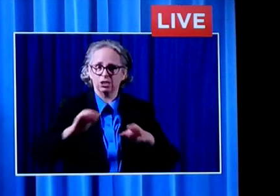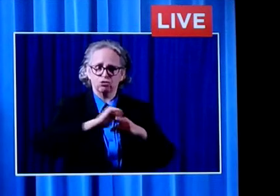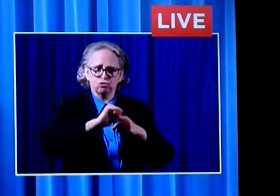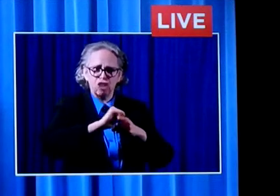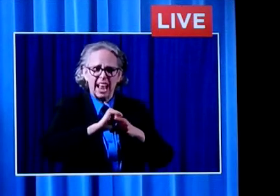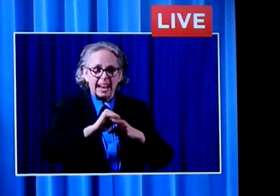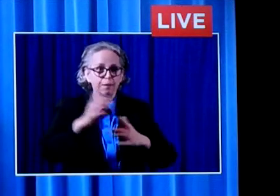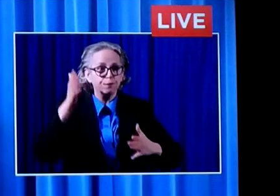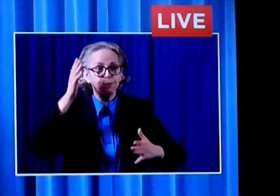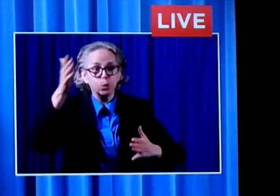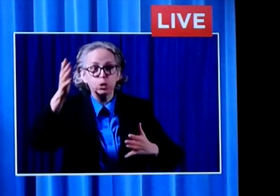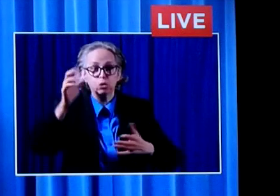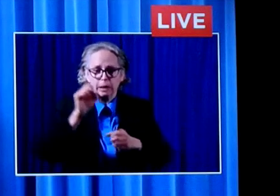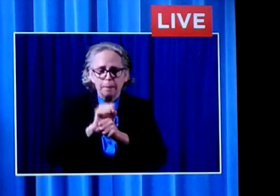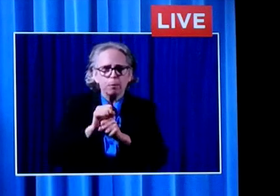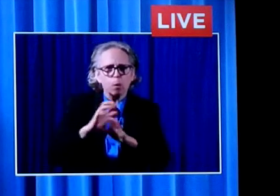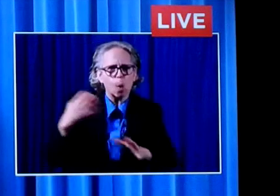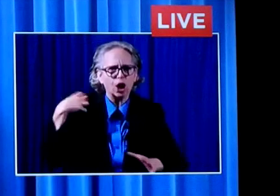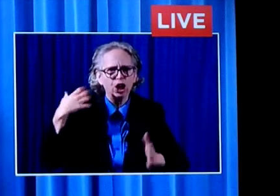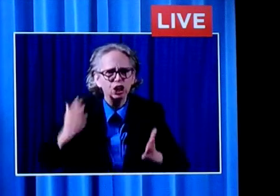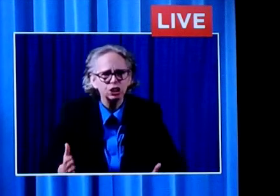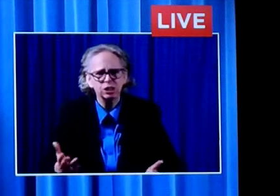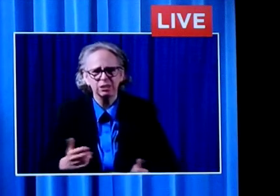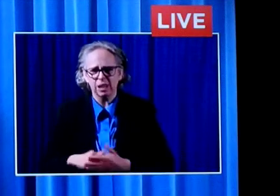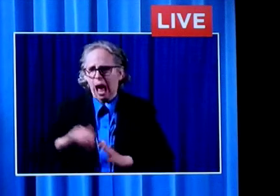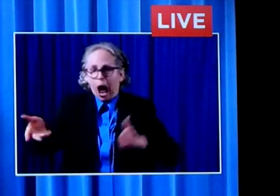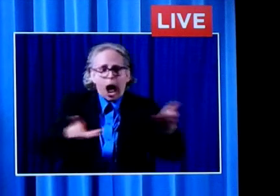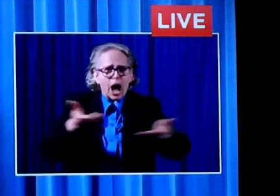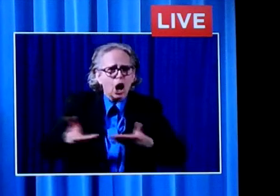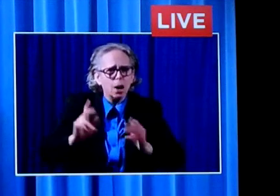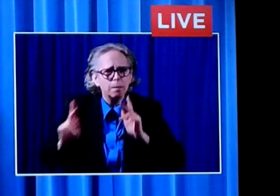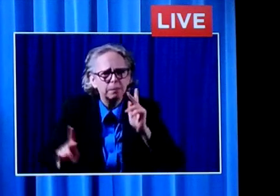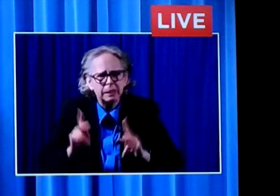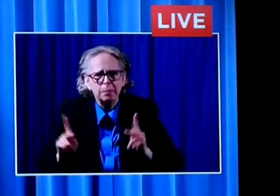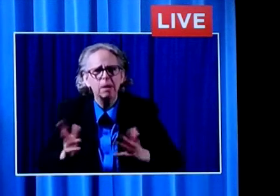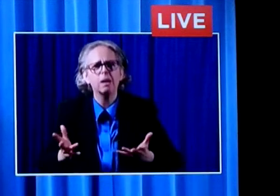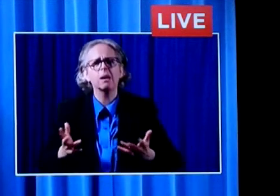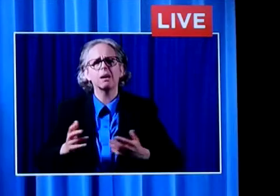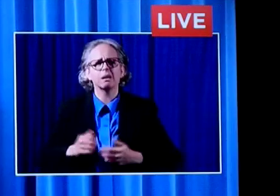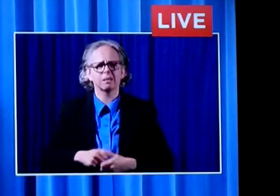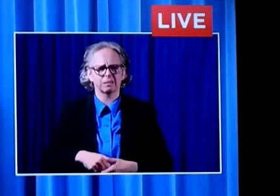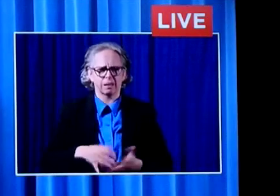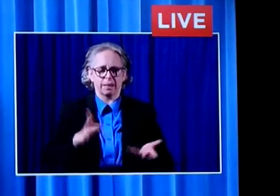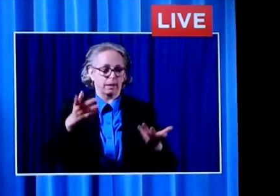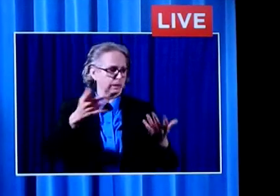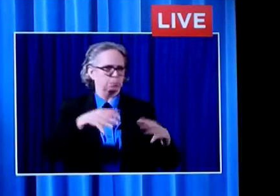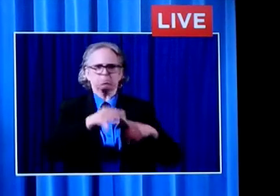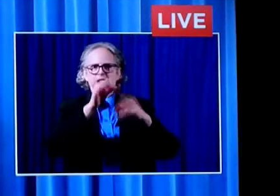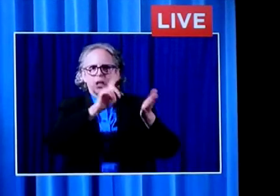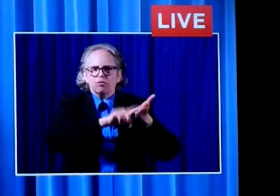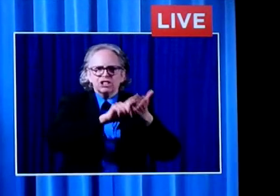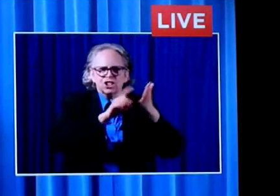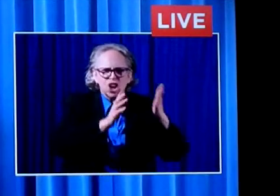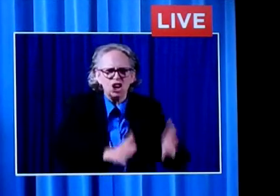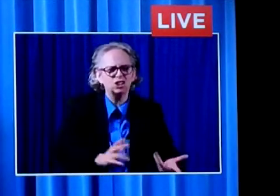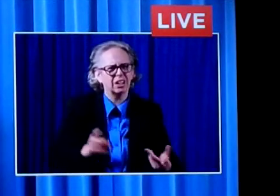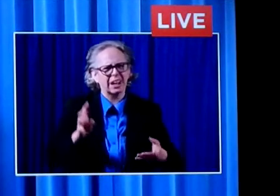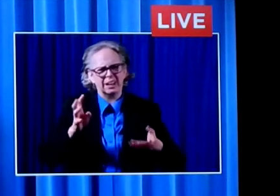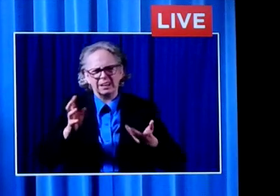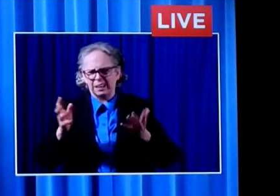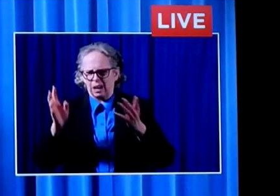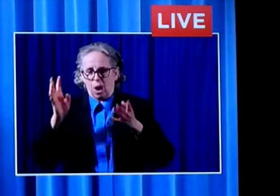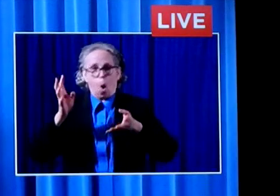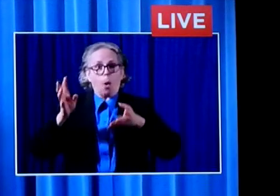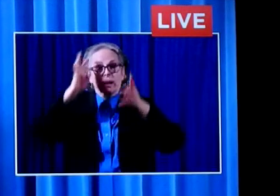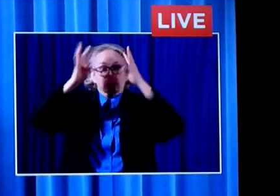your major employers. They conduct the research in health and technology that makes Ohio a national leader. That's